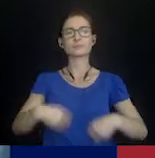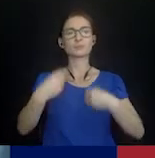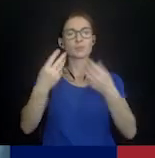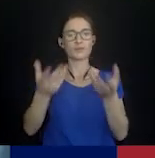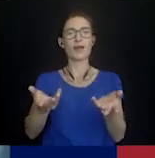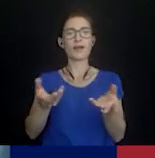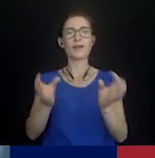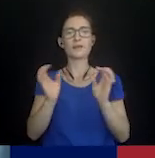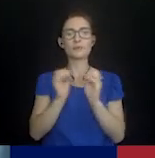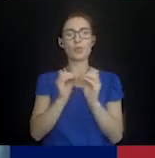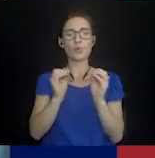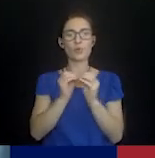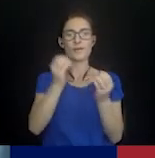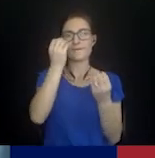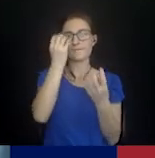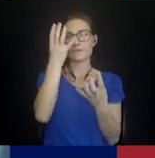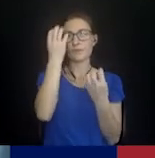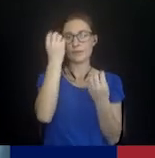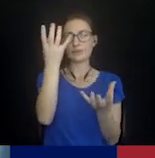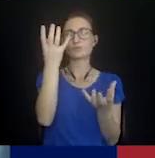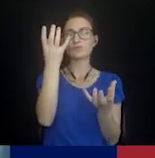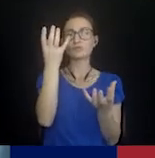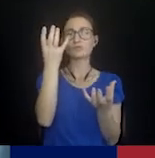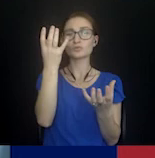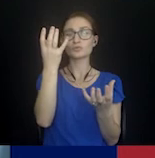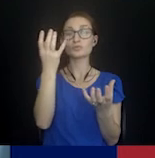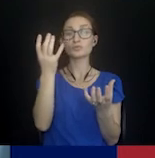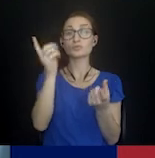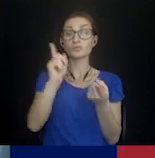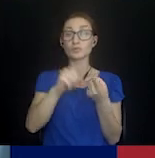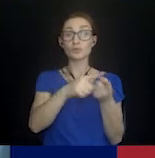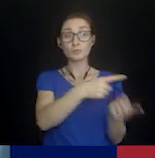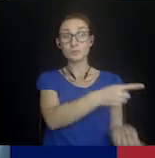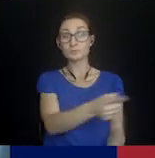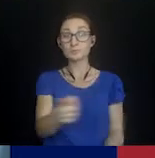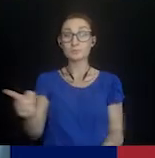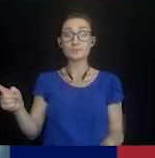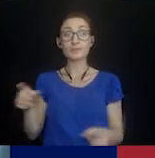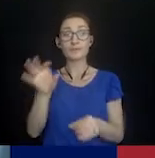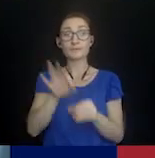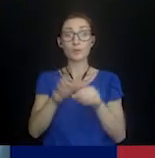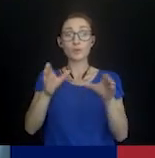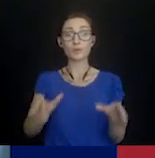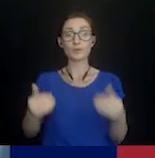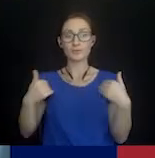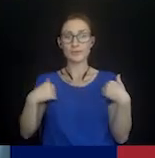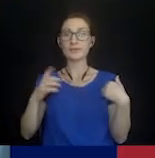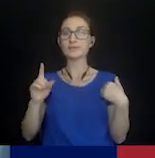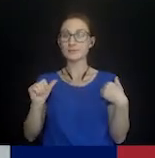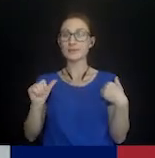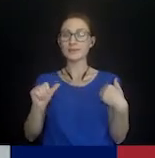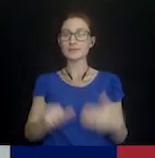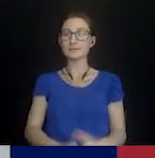provide more information to the disability voter.